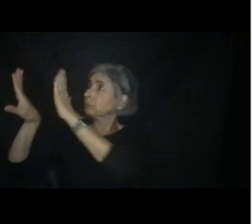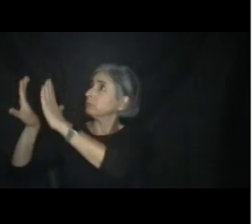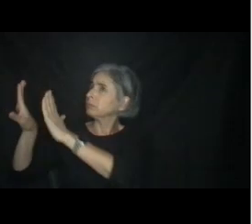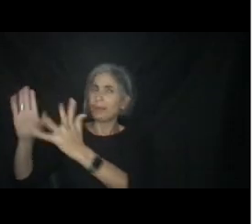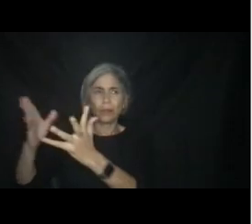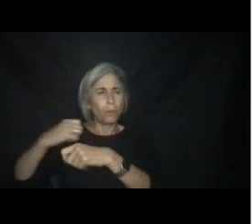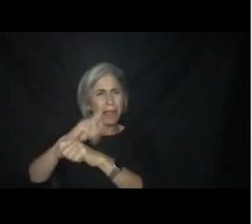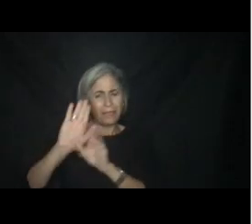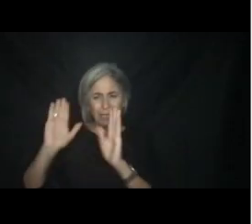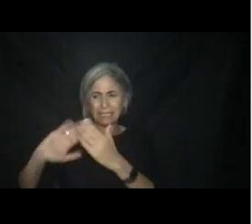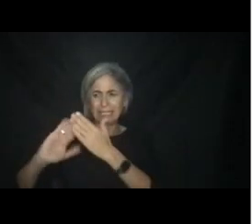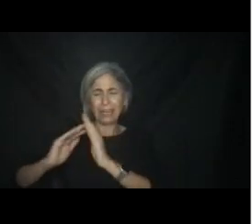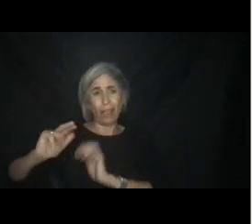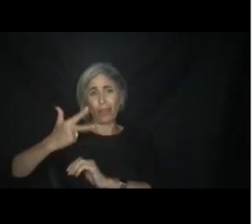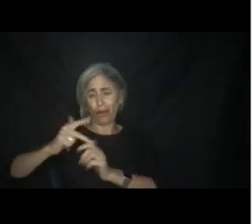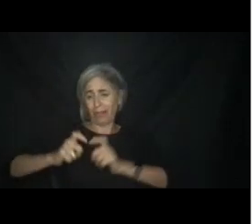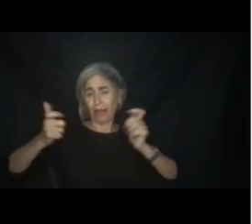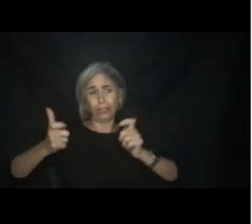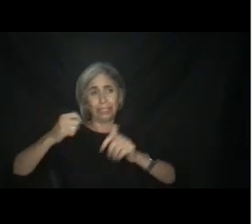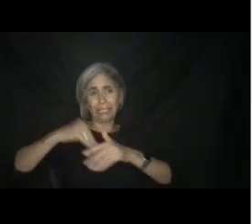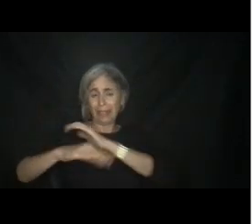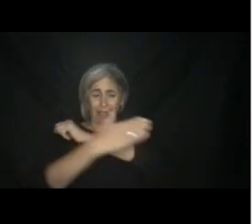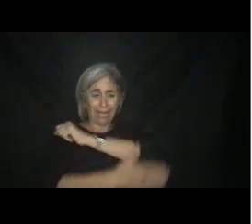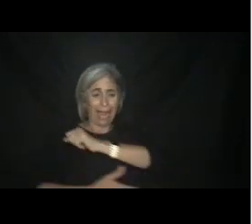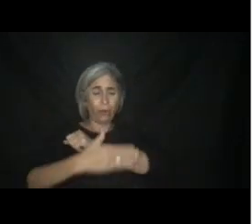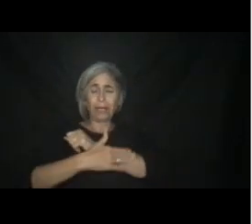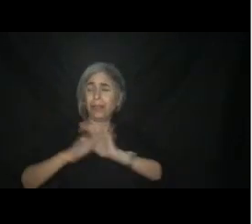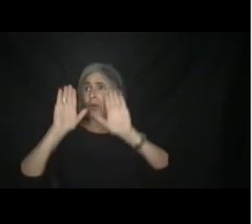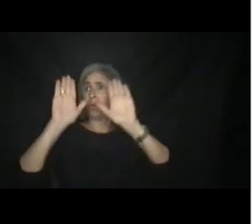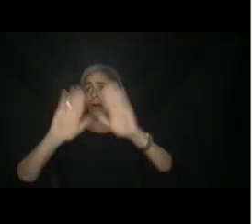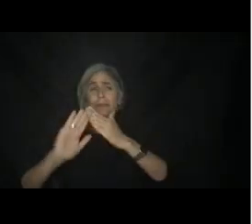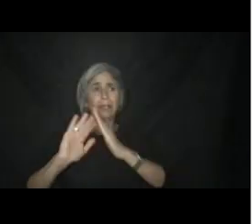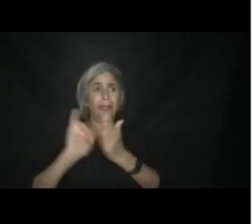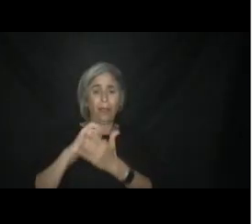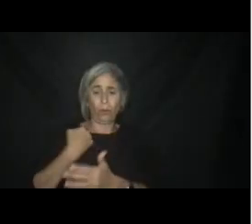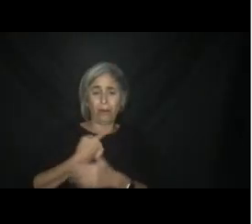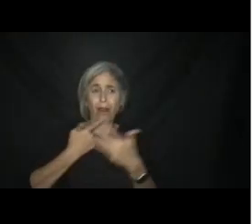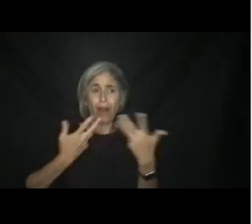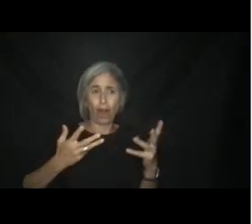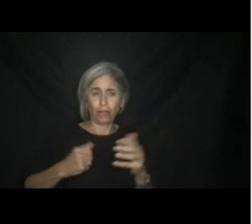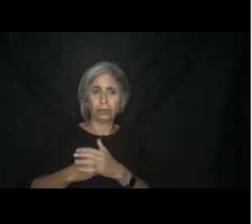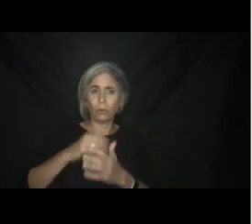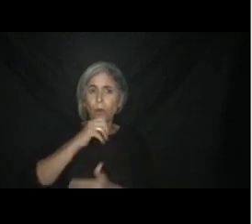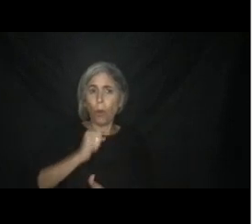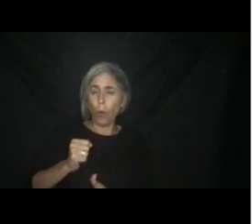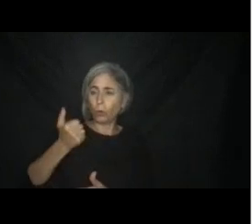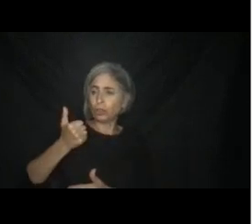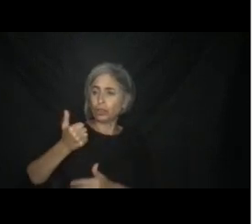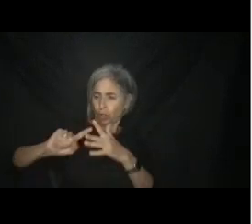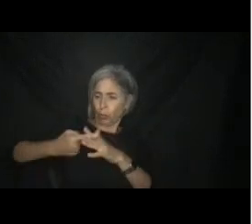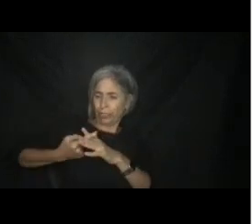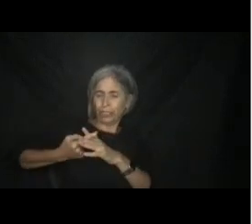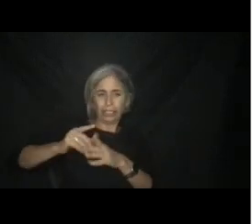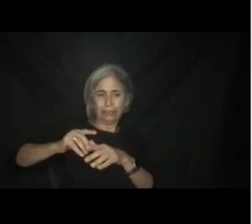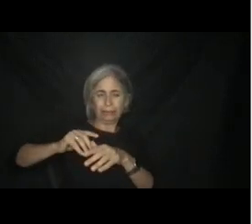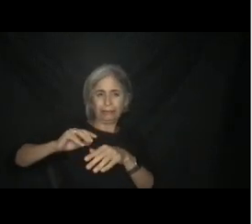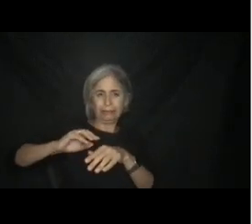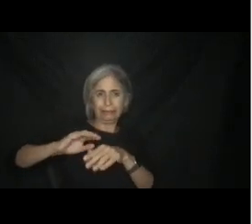city the third largest city in the county, and the great city that we are. And we are one of the old original cities, and this is